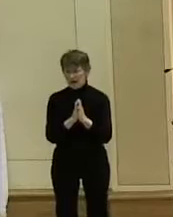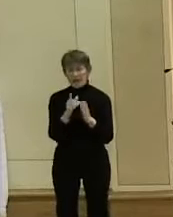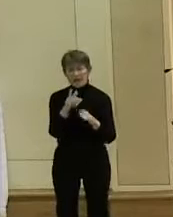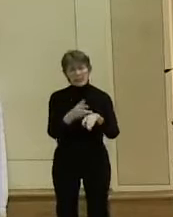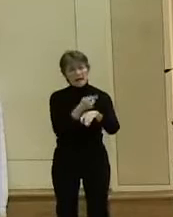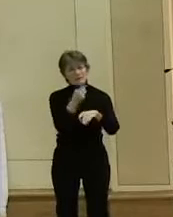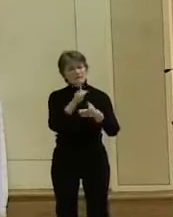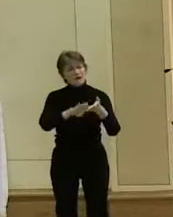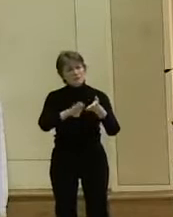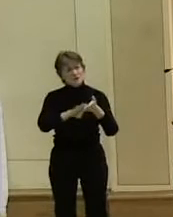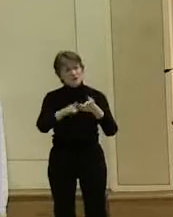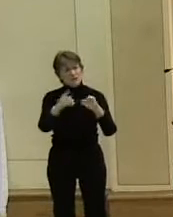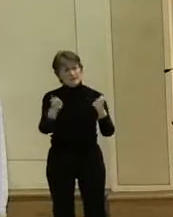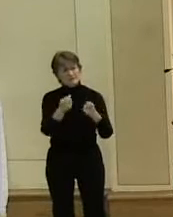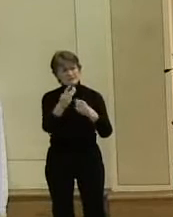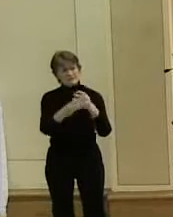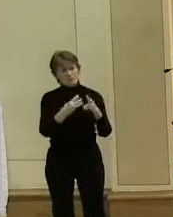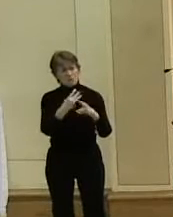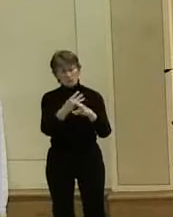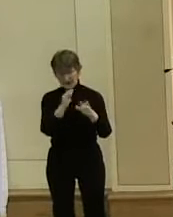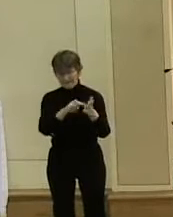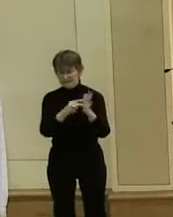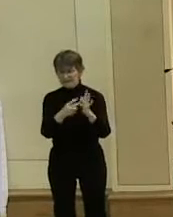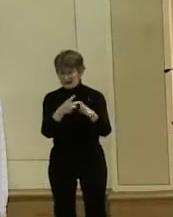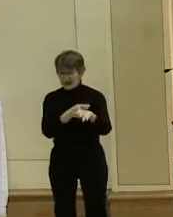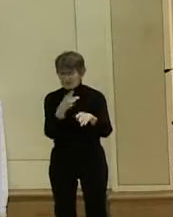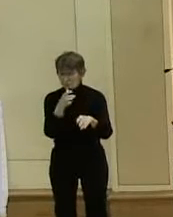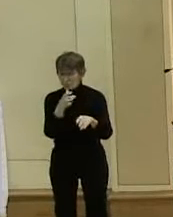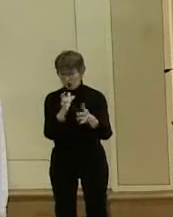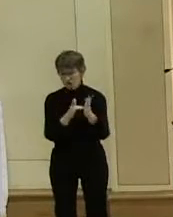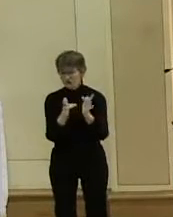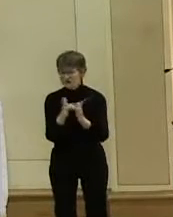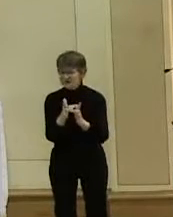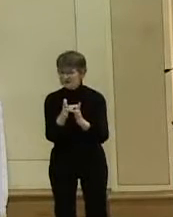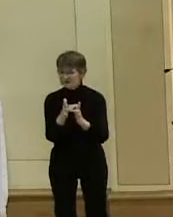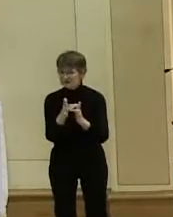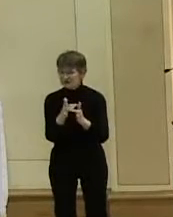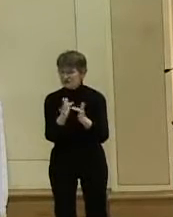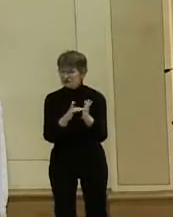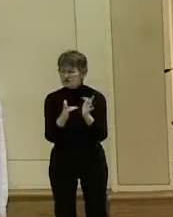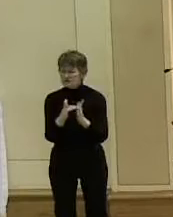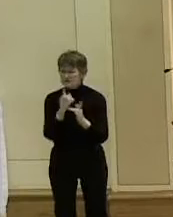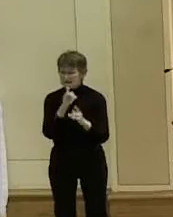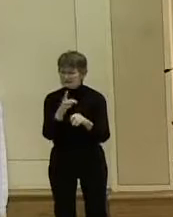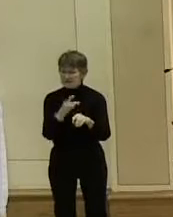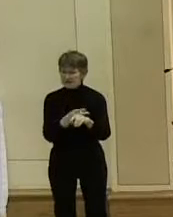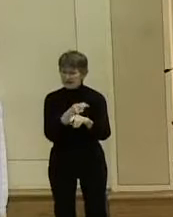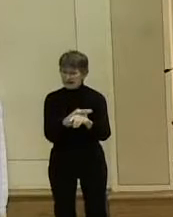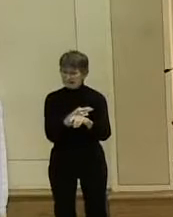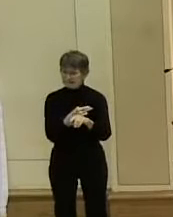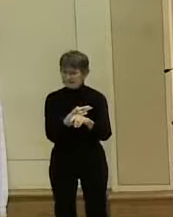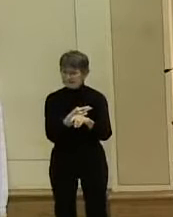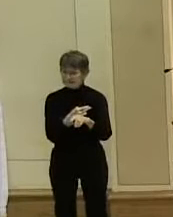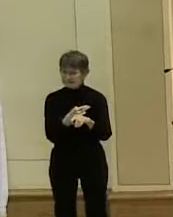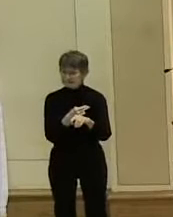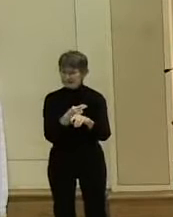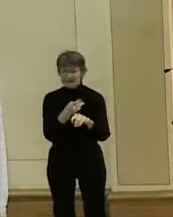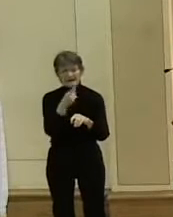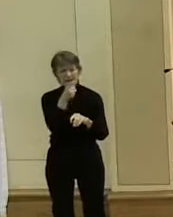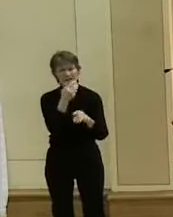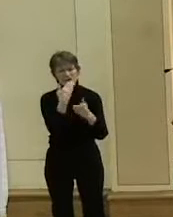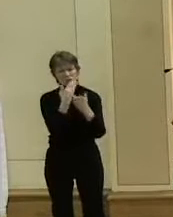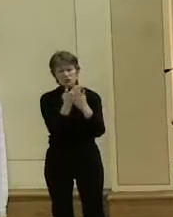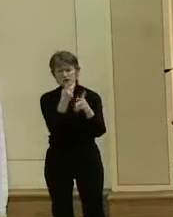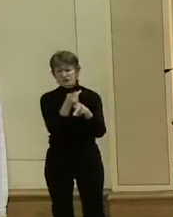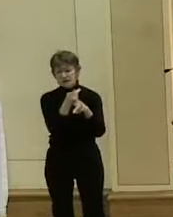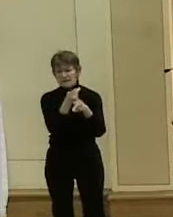the sins of the world, that we recognize who Jesus is, the sacrificial lamb, the good shepherd.